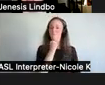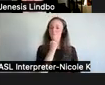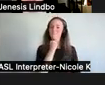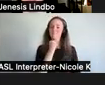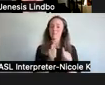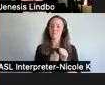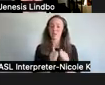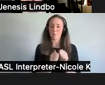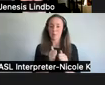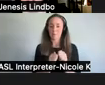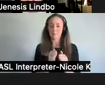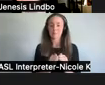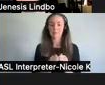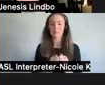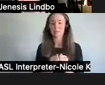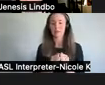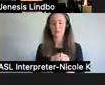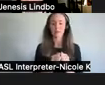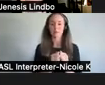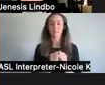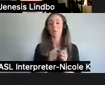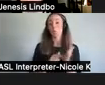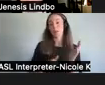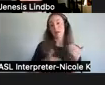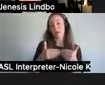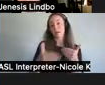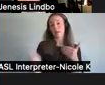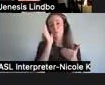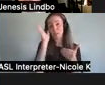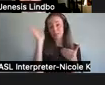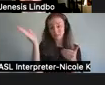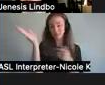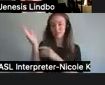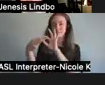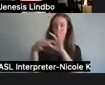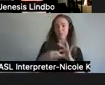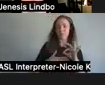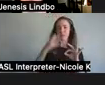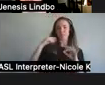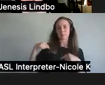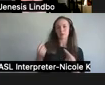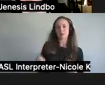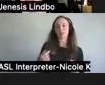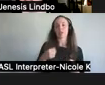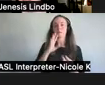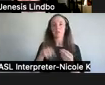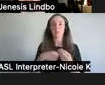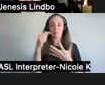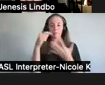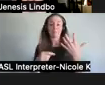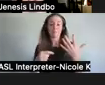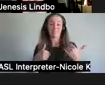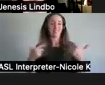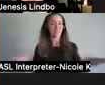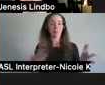of these, the information that I share is lived experience. So when I'm talking about all these different things, it's things that